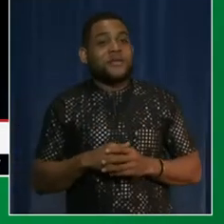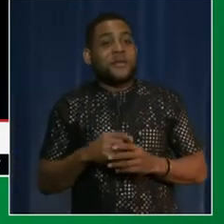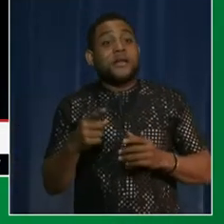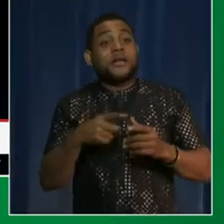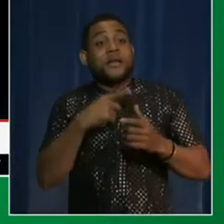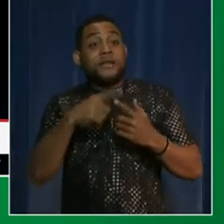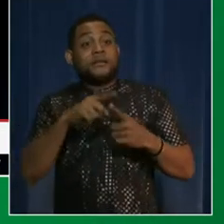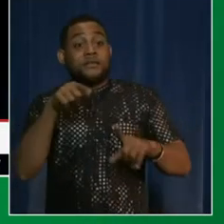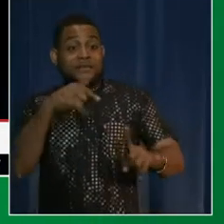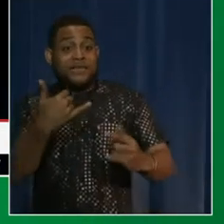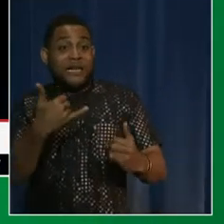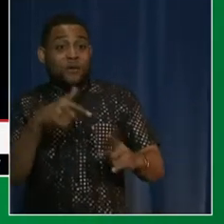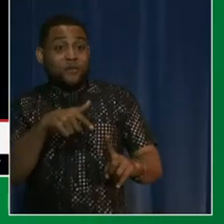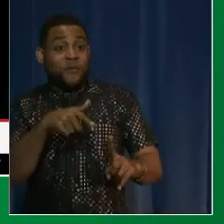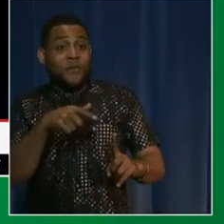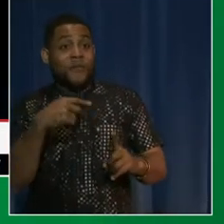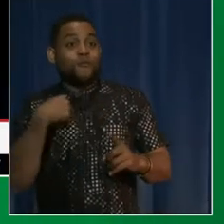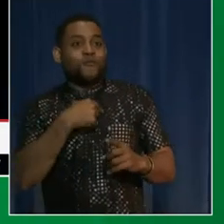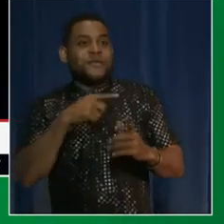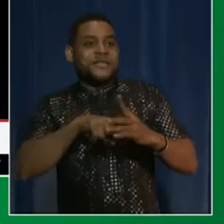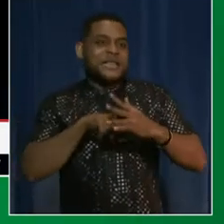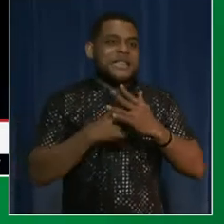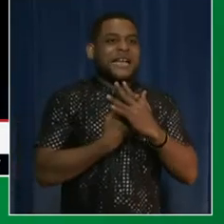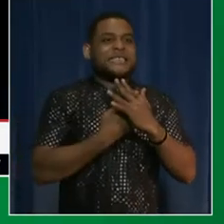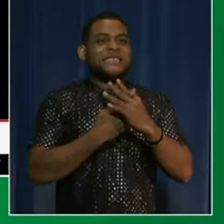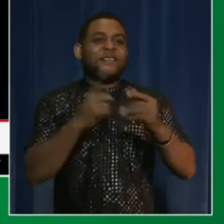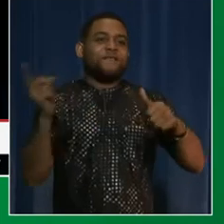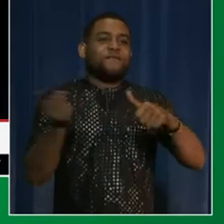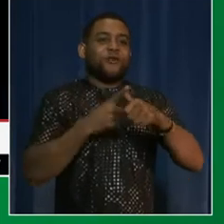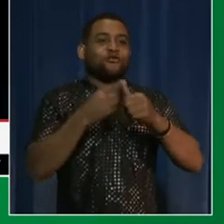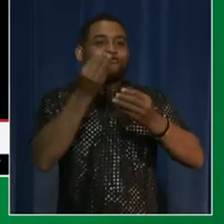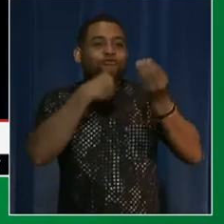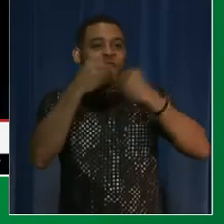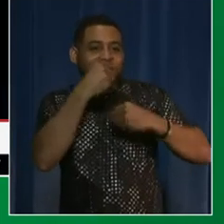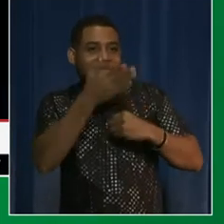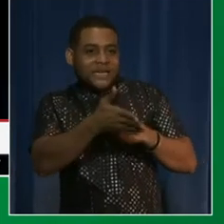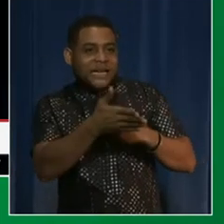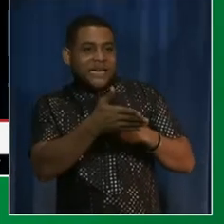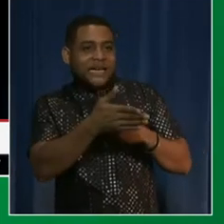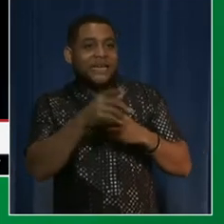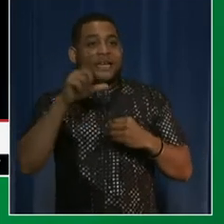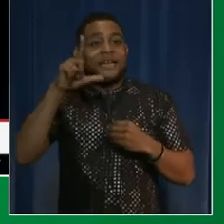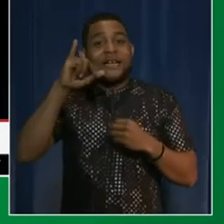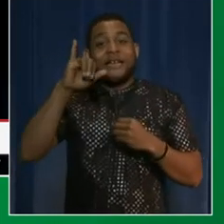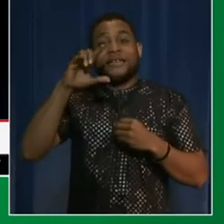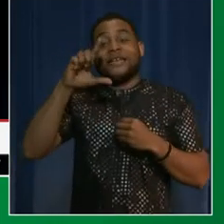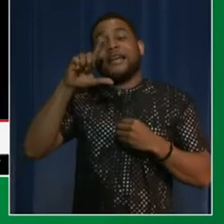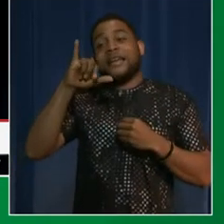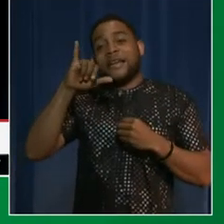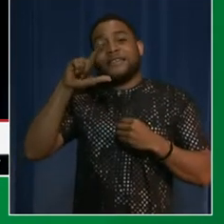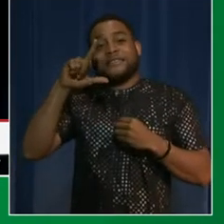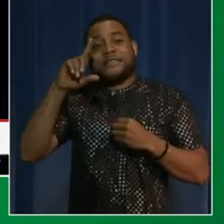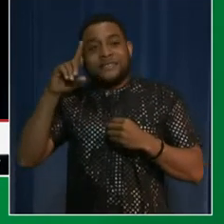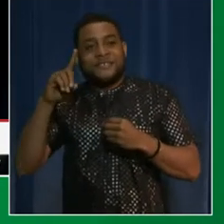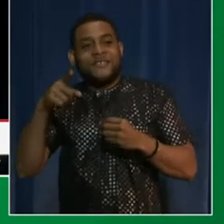construction on Aledo, the first market to start in Ward 7 in 20